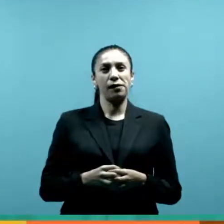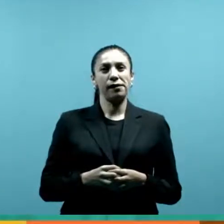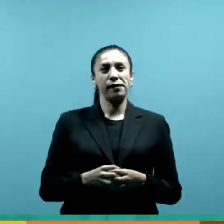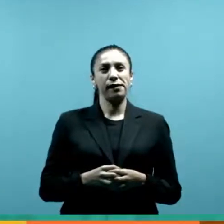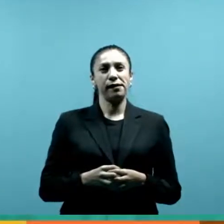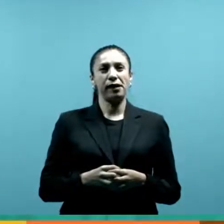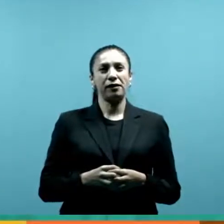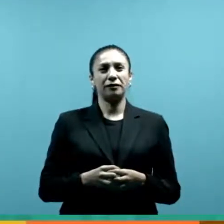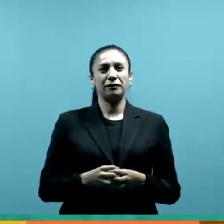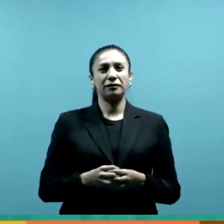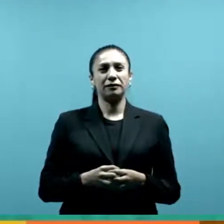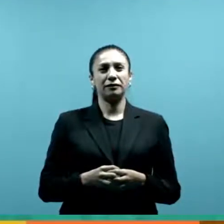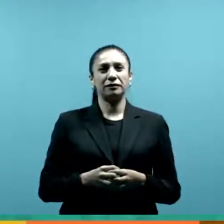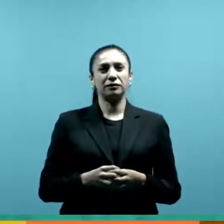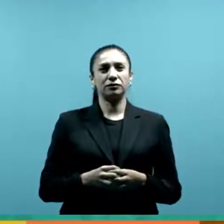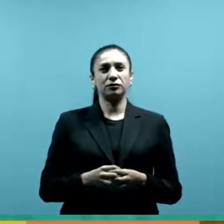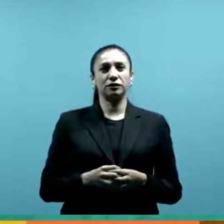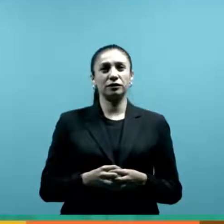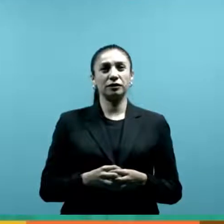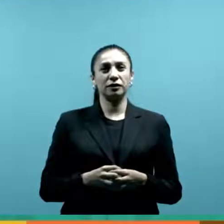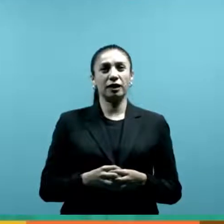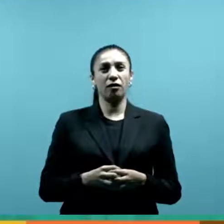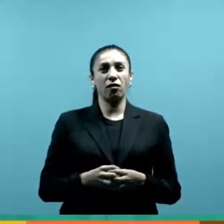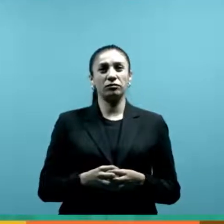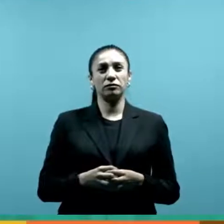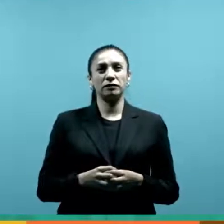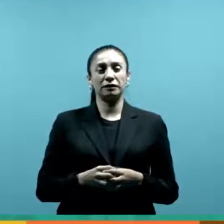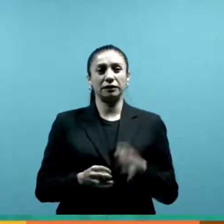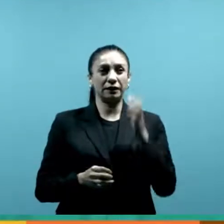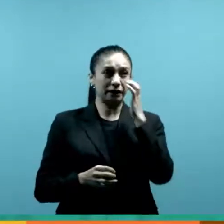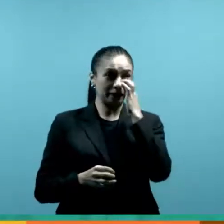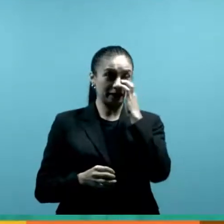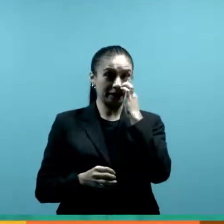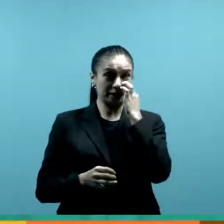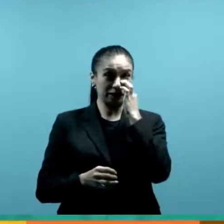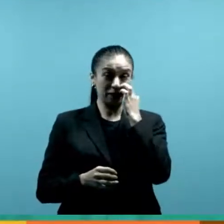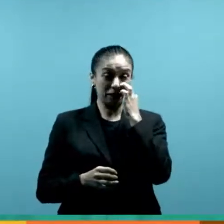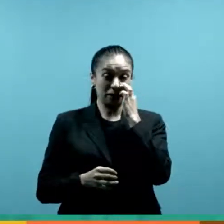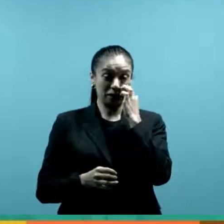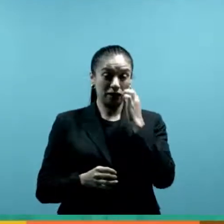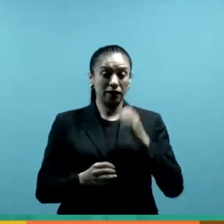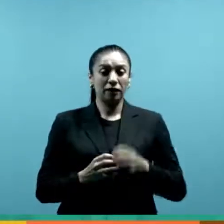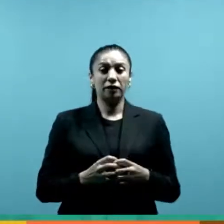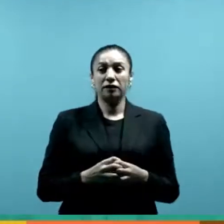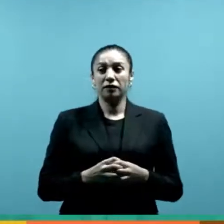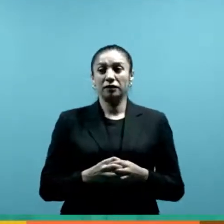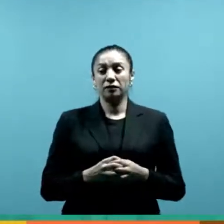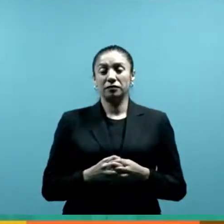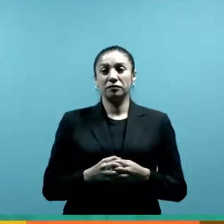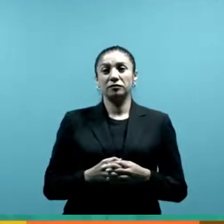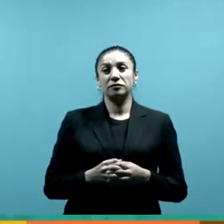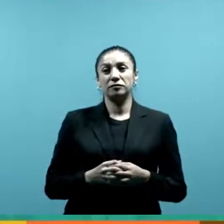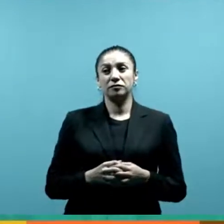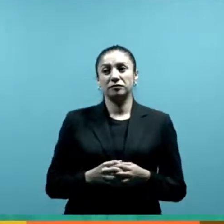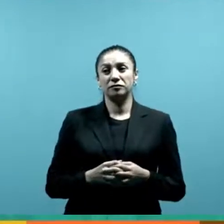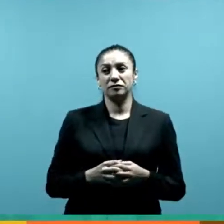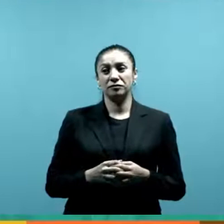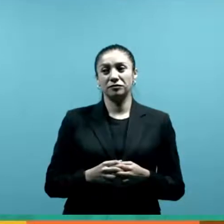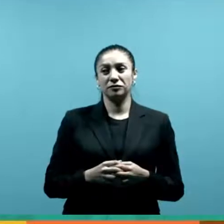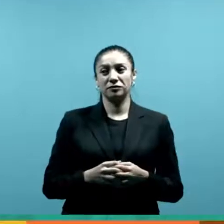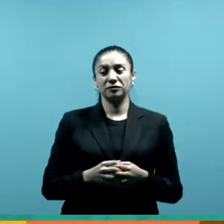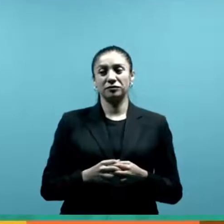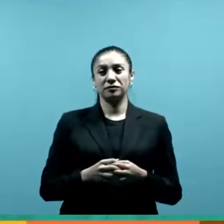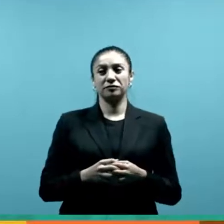ago, like racism, antisemitism, simple hatred, people who feel better than